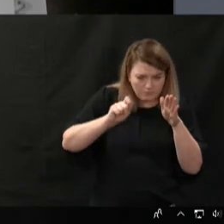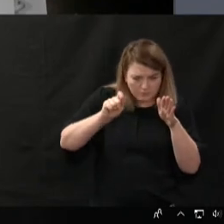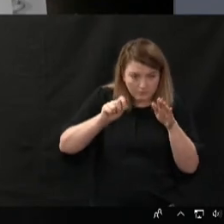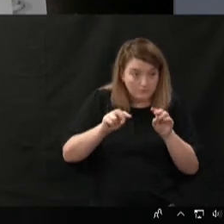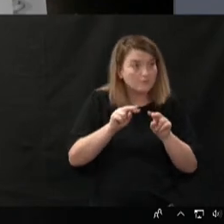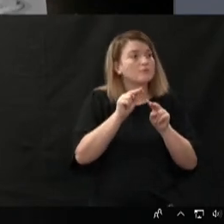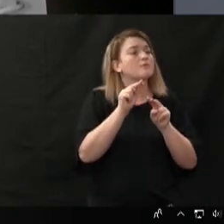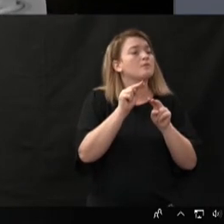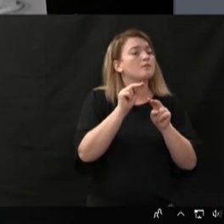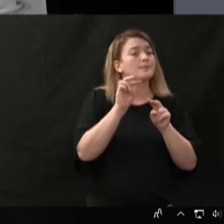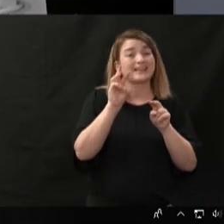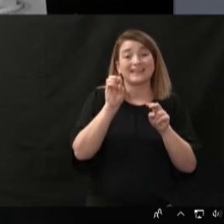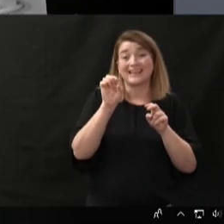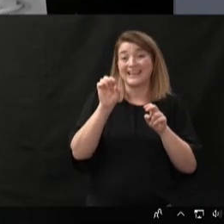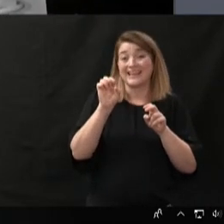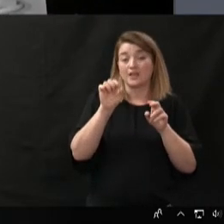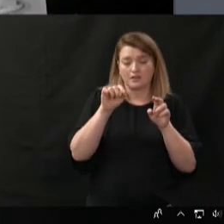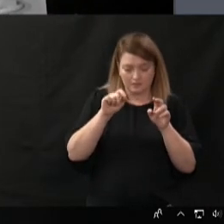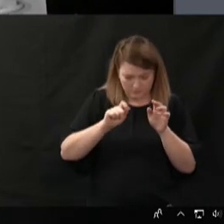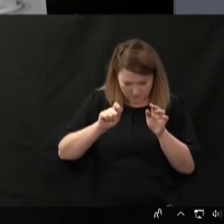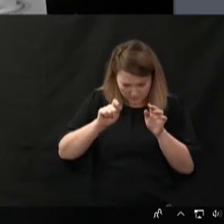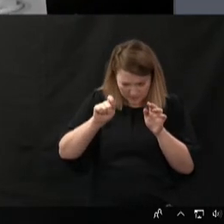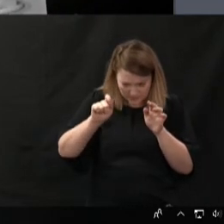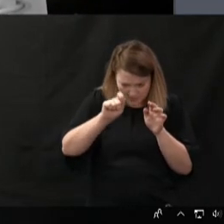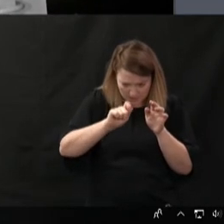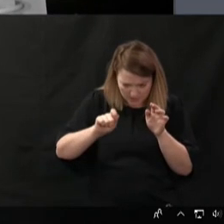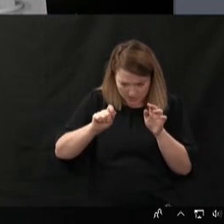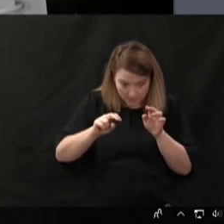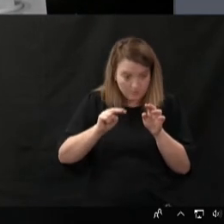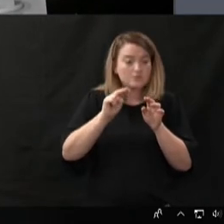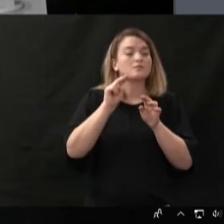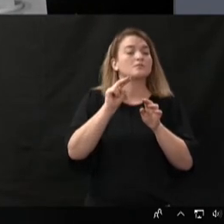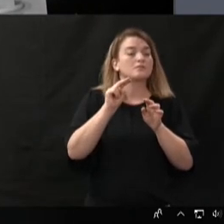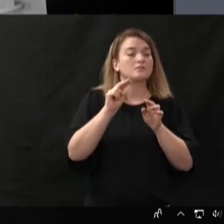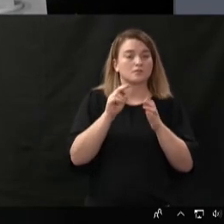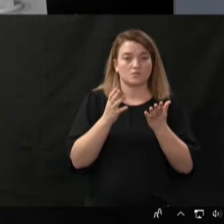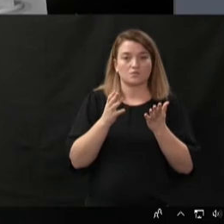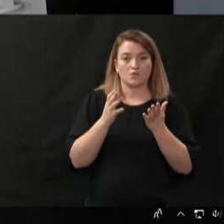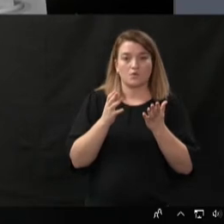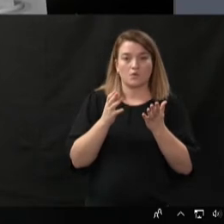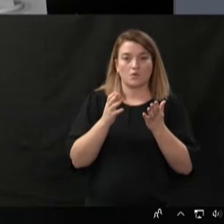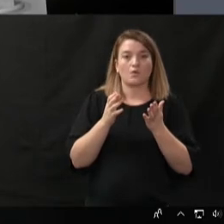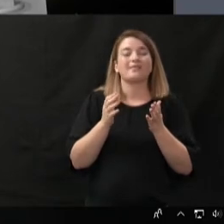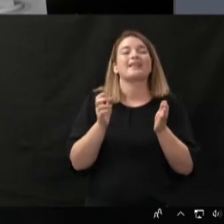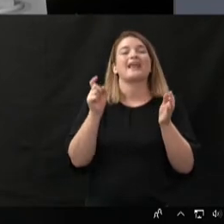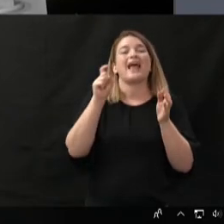write the E, okay? And then they write it 2 more